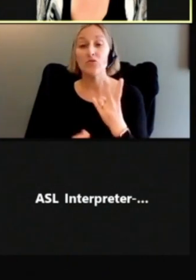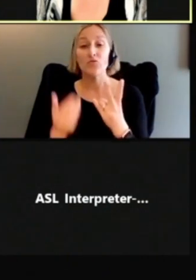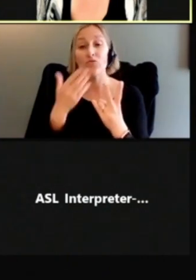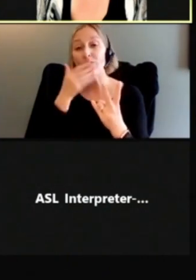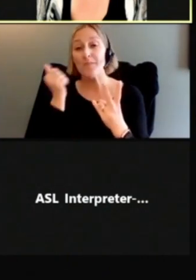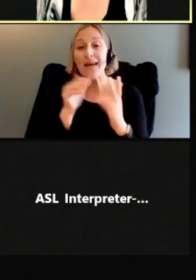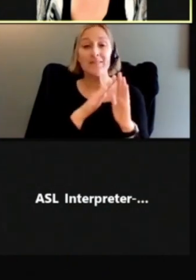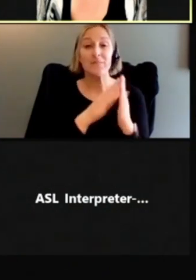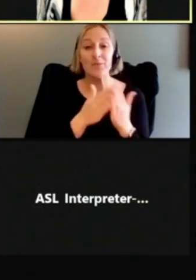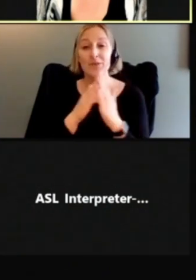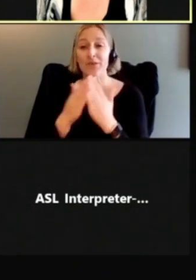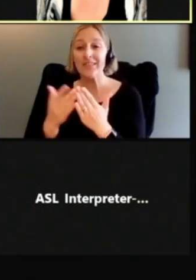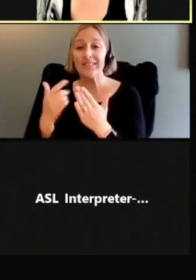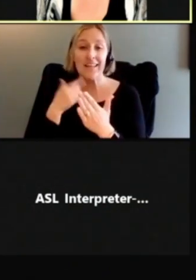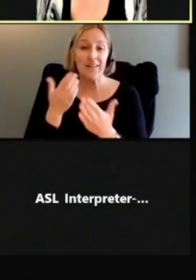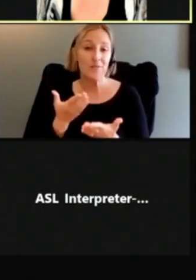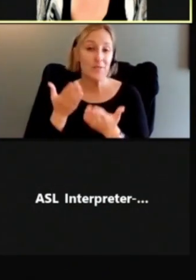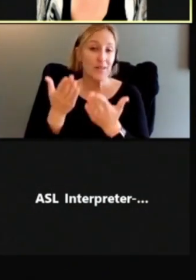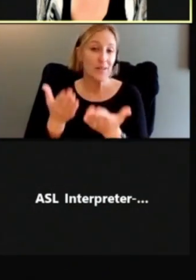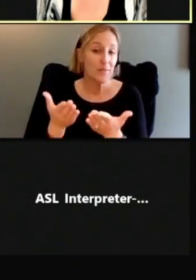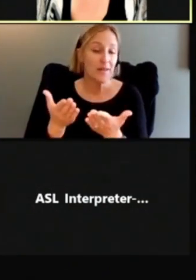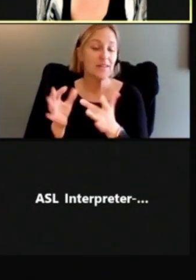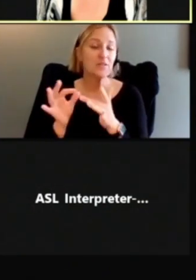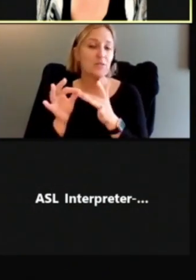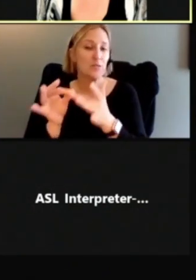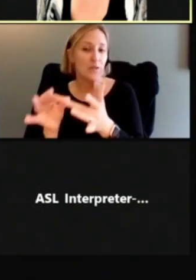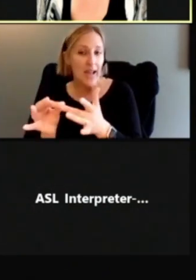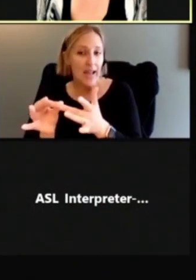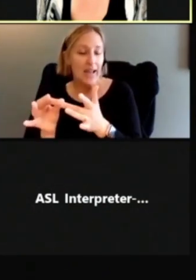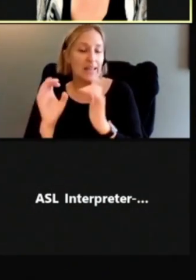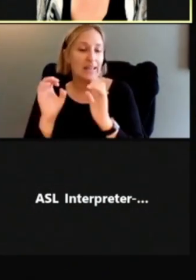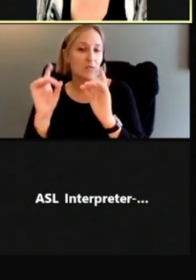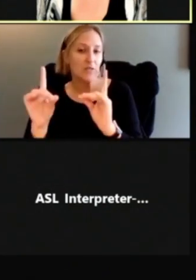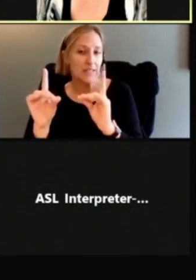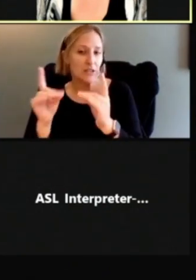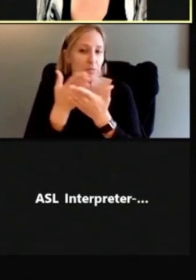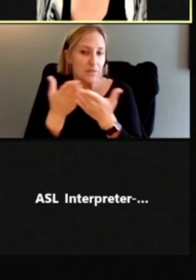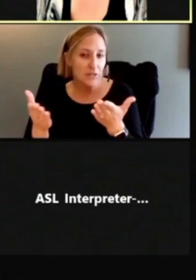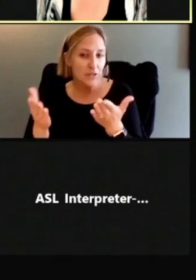you'd recommend to guide different types of educational material and development?